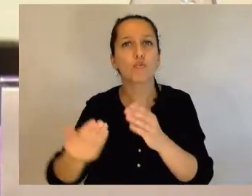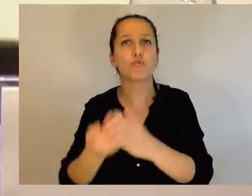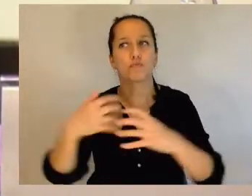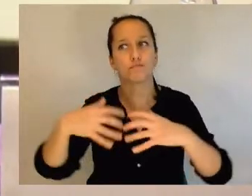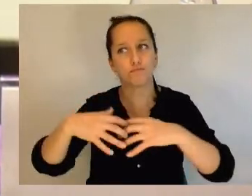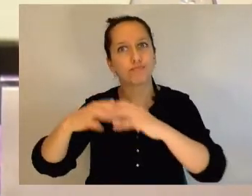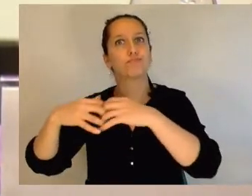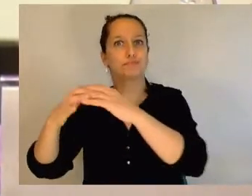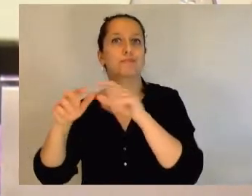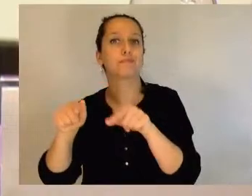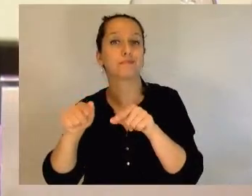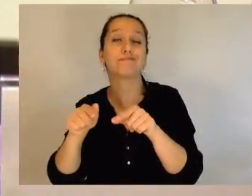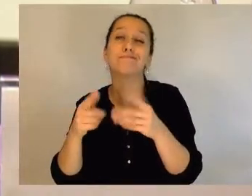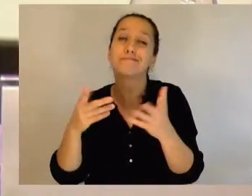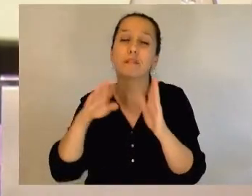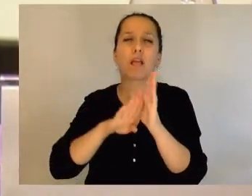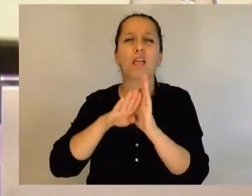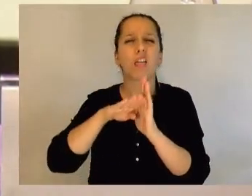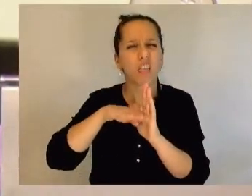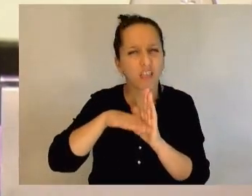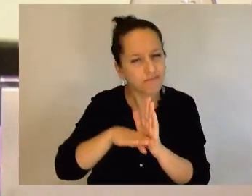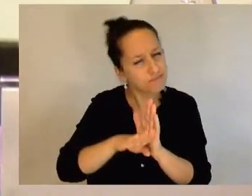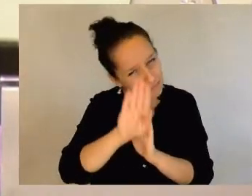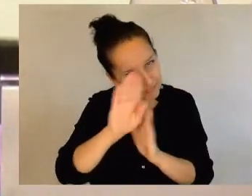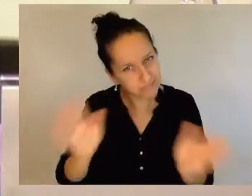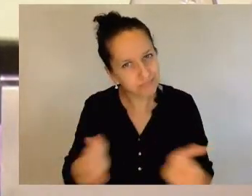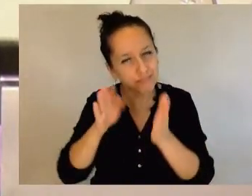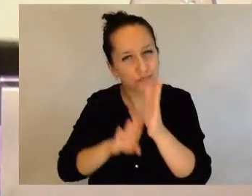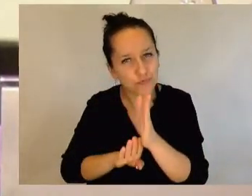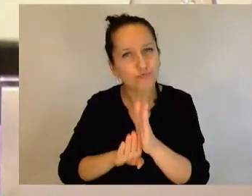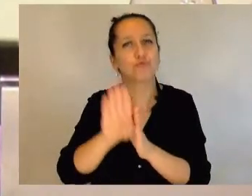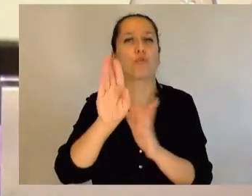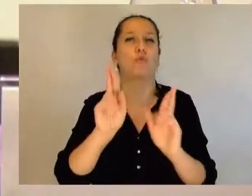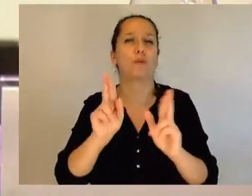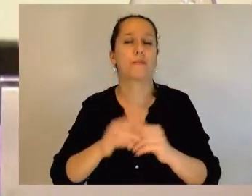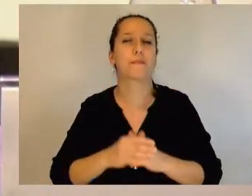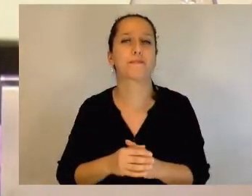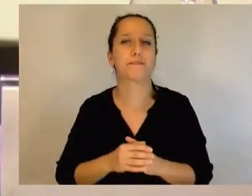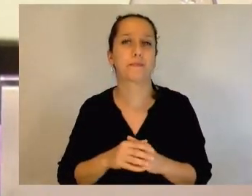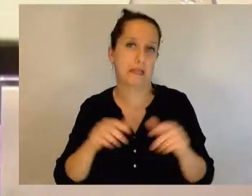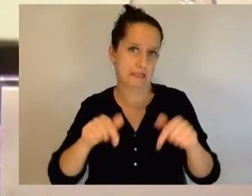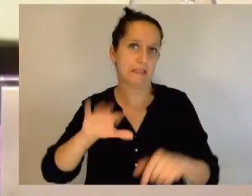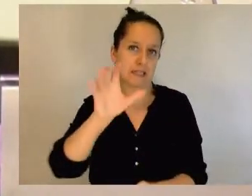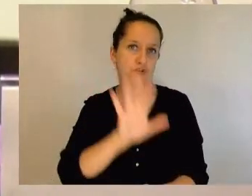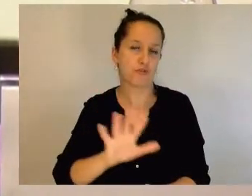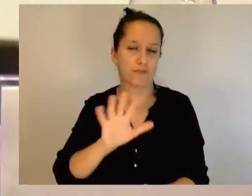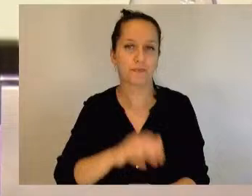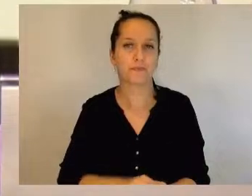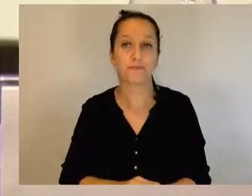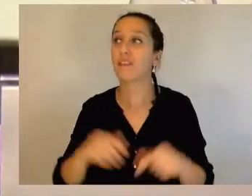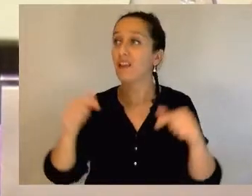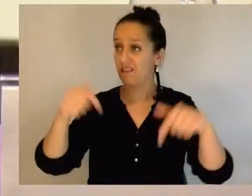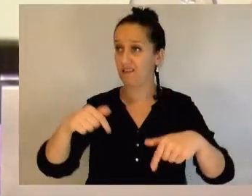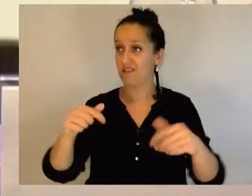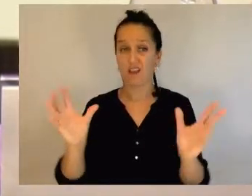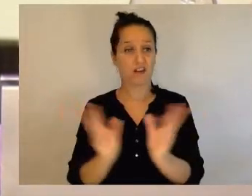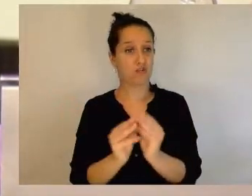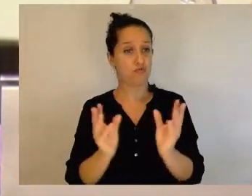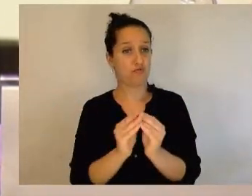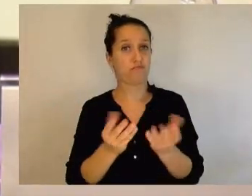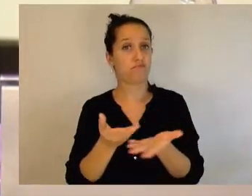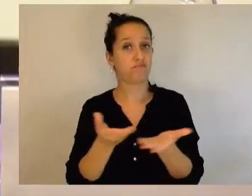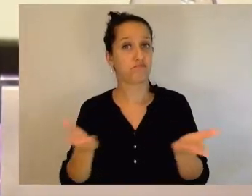sectors and the recovery of growth, which is so necessary in the region. We feel that this meeting